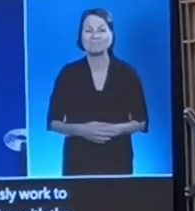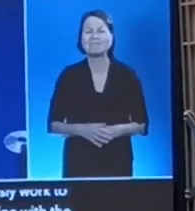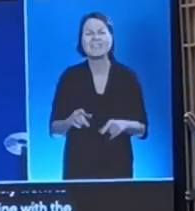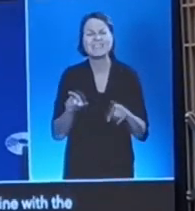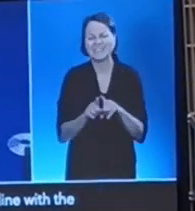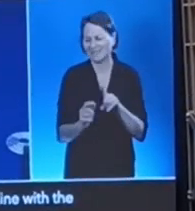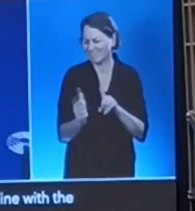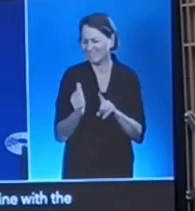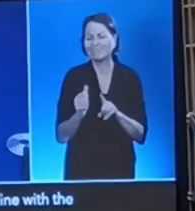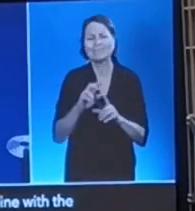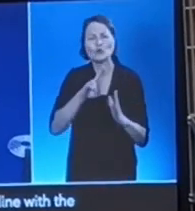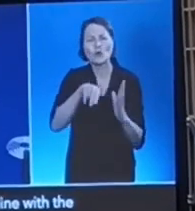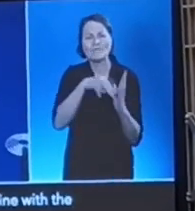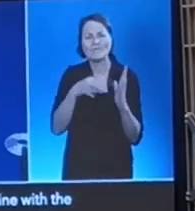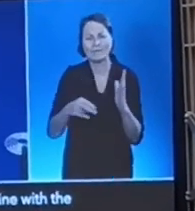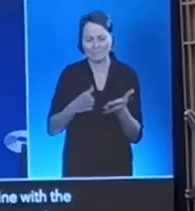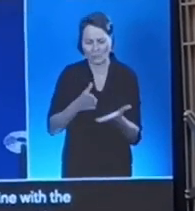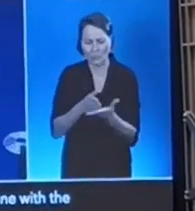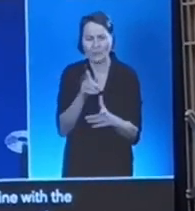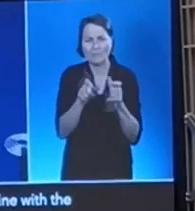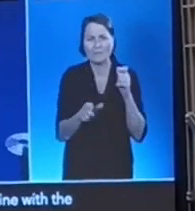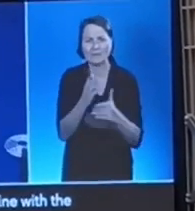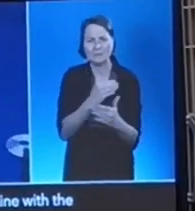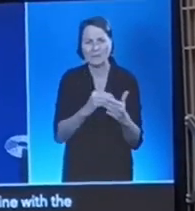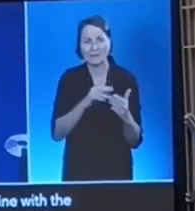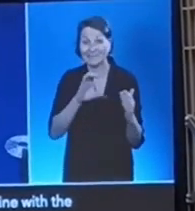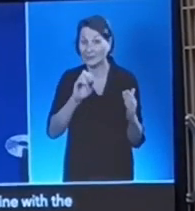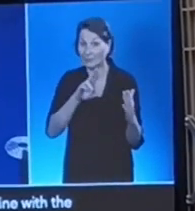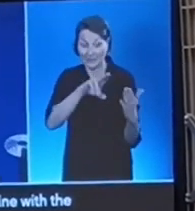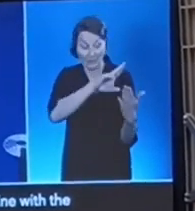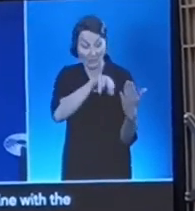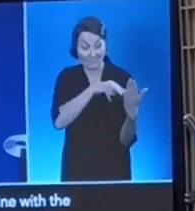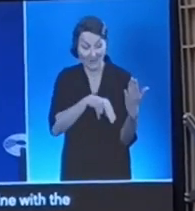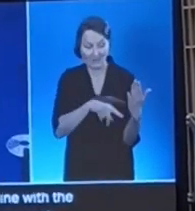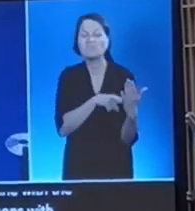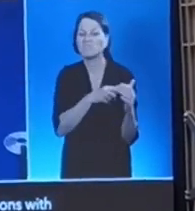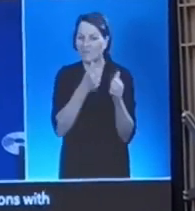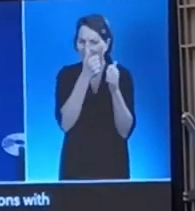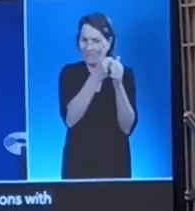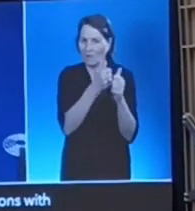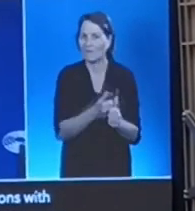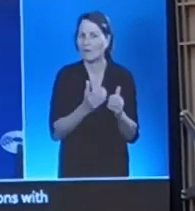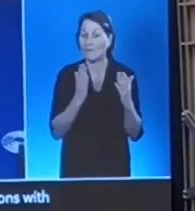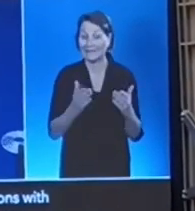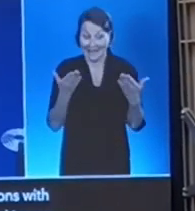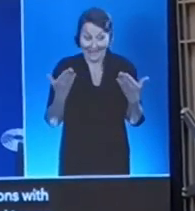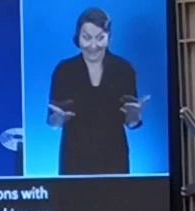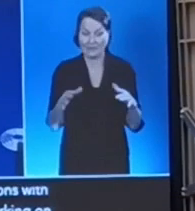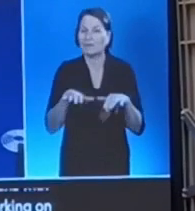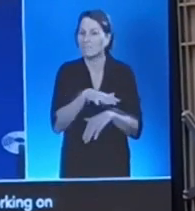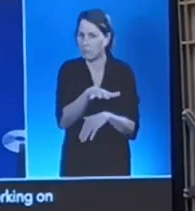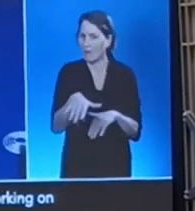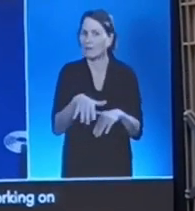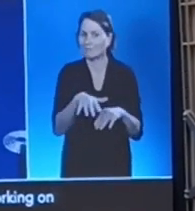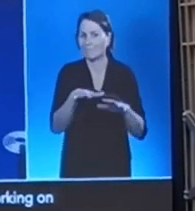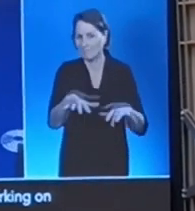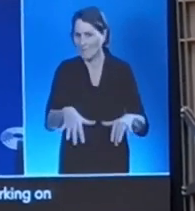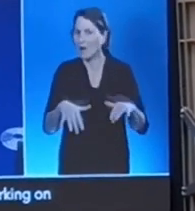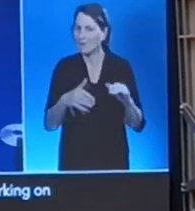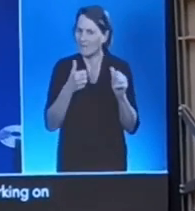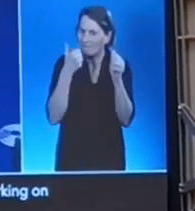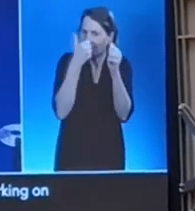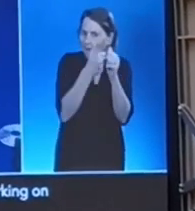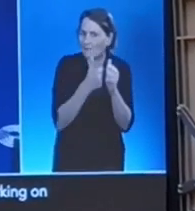Disabilities. And this Parliament is working on that. Here, we believe that persons